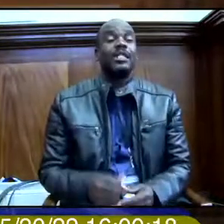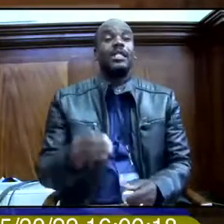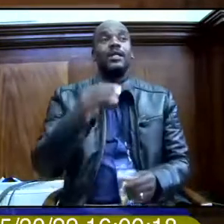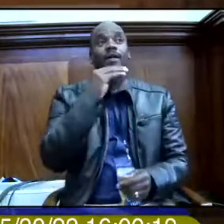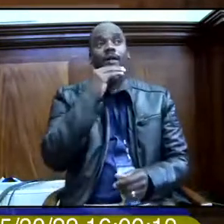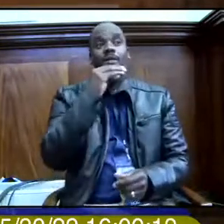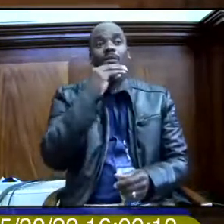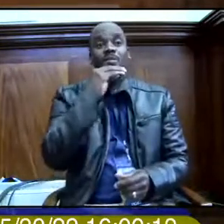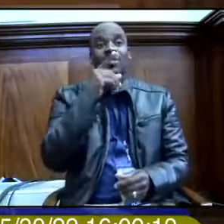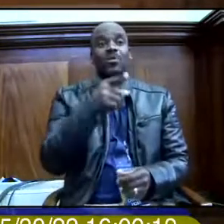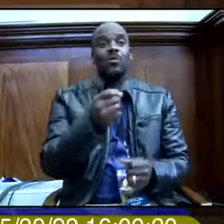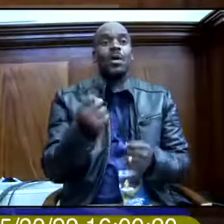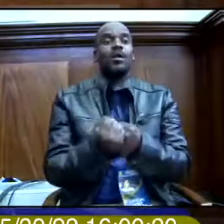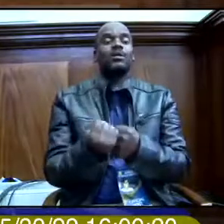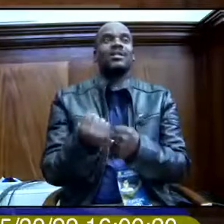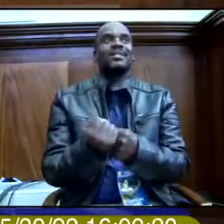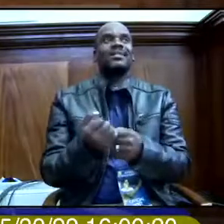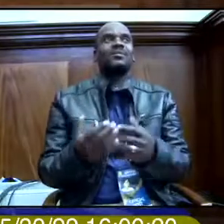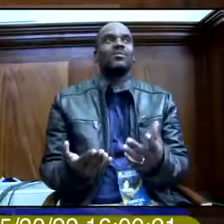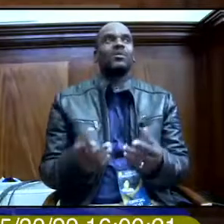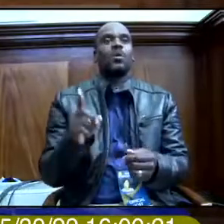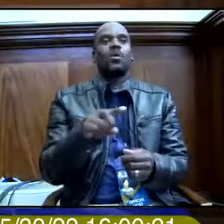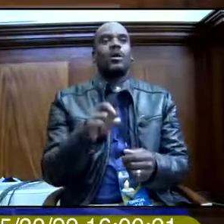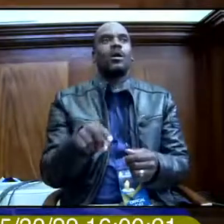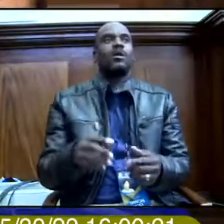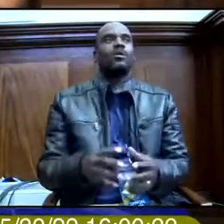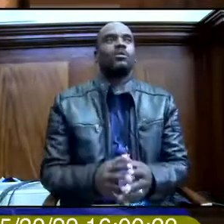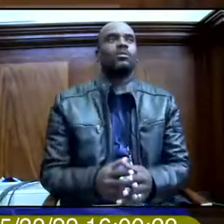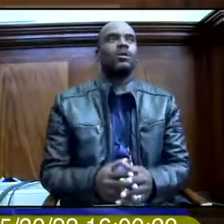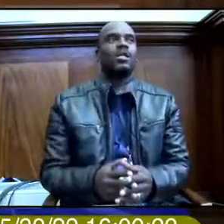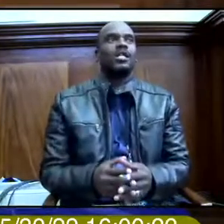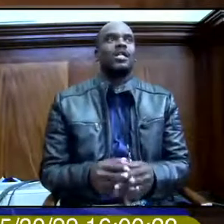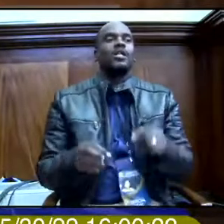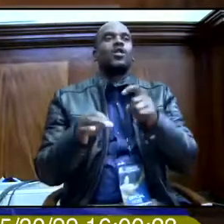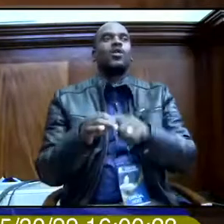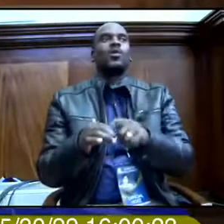are maintaining status quo and it means inequalities